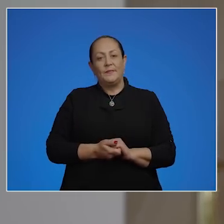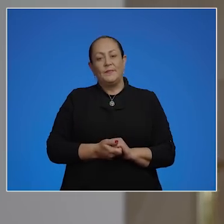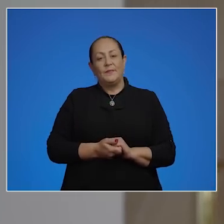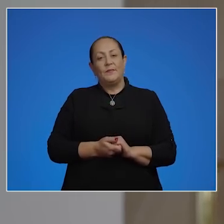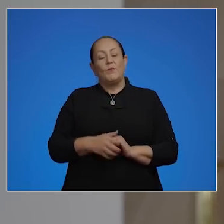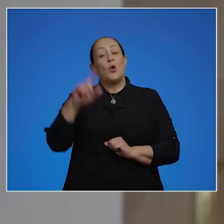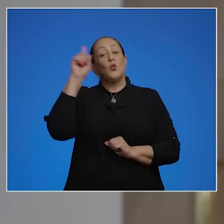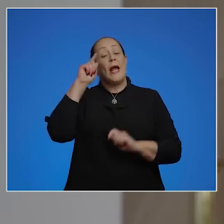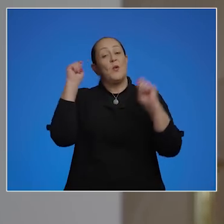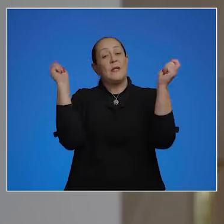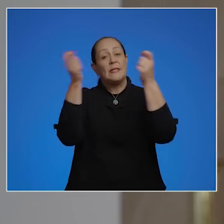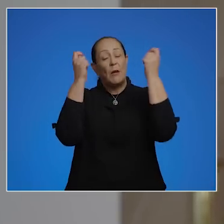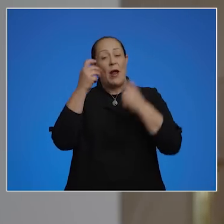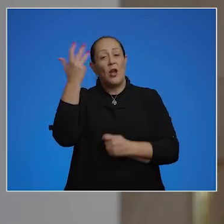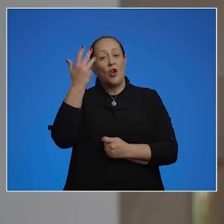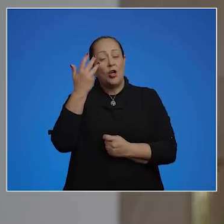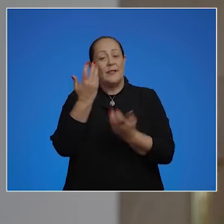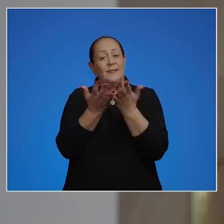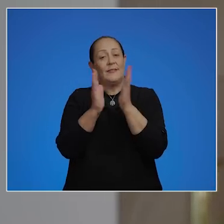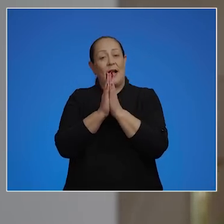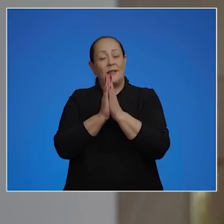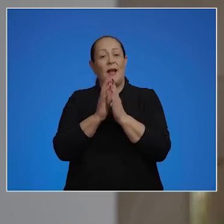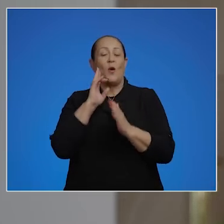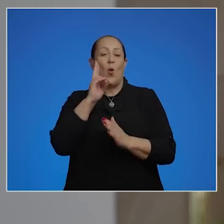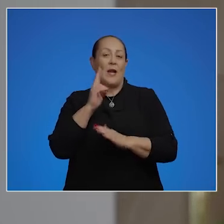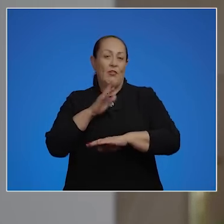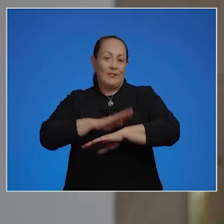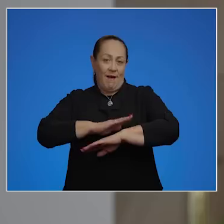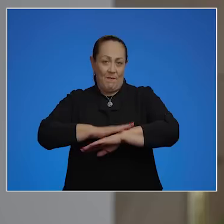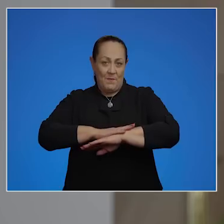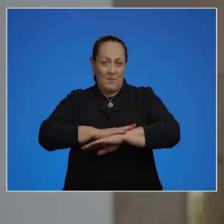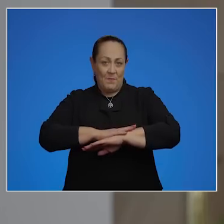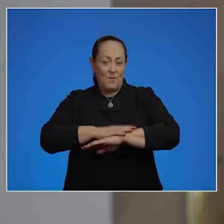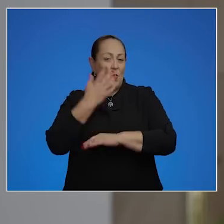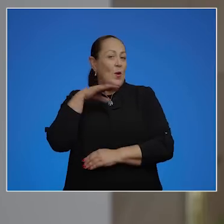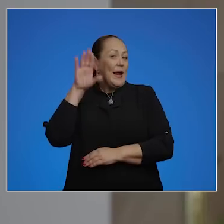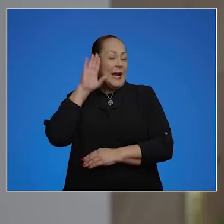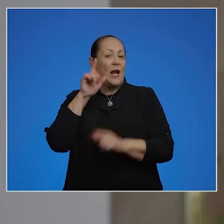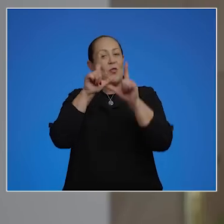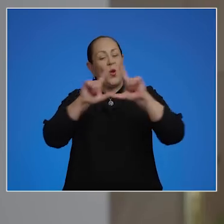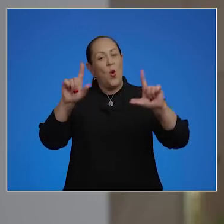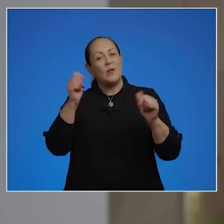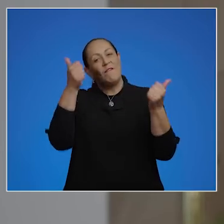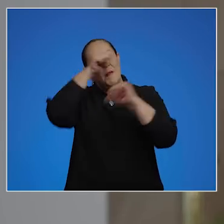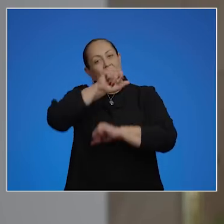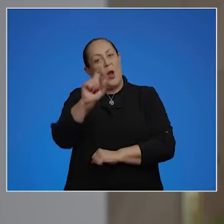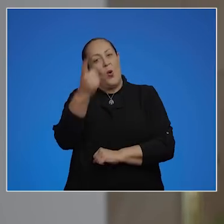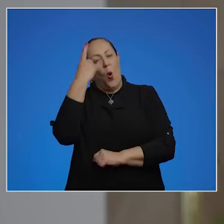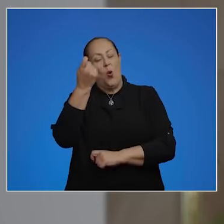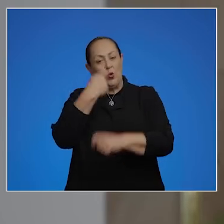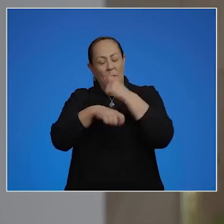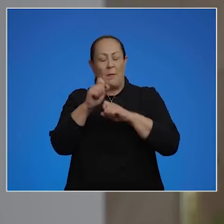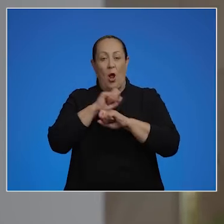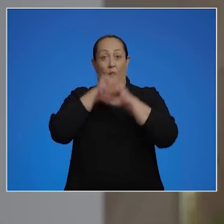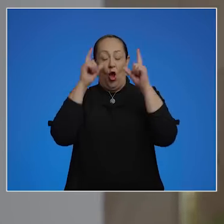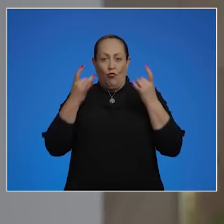Today we celebrate the 19th Sunday in Ordinary Time and we'll hear our Lord's familiar call to be vigilant, to be ready and